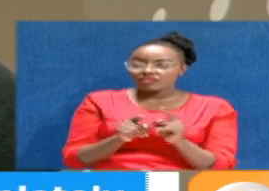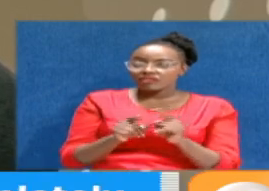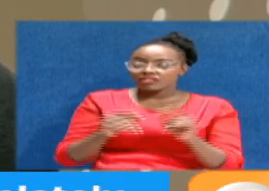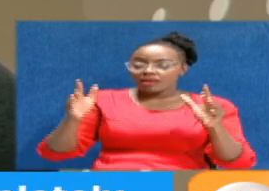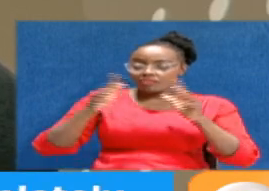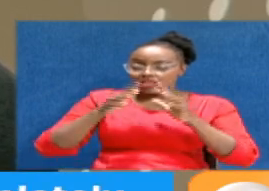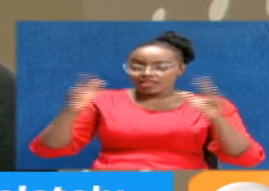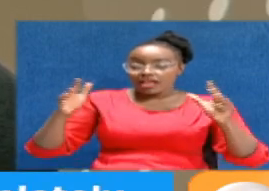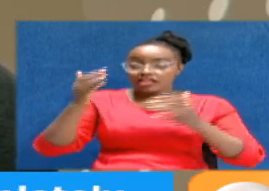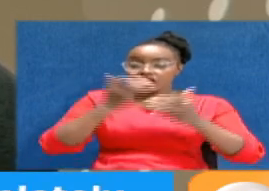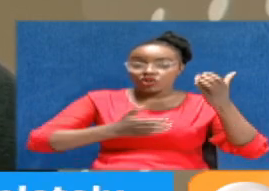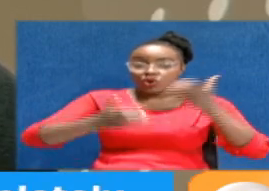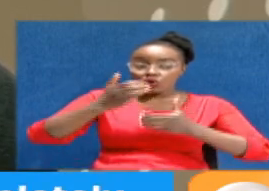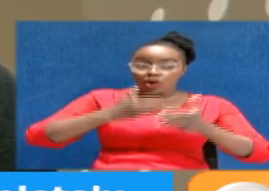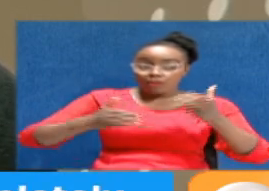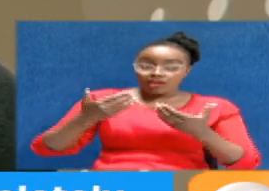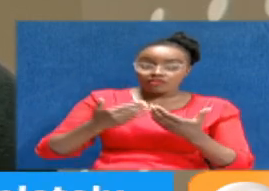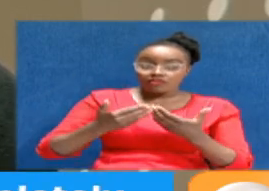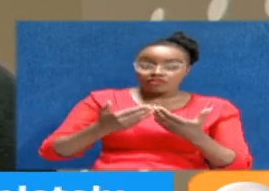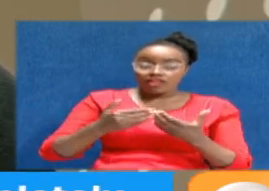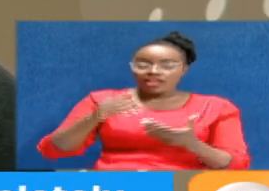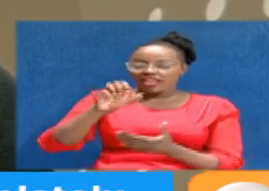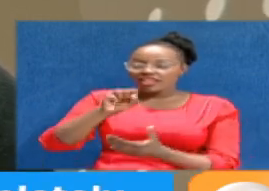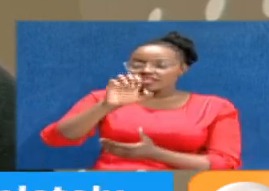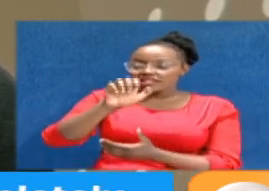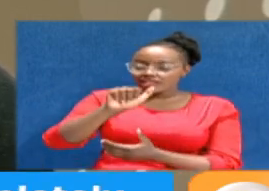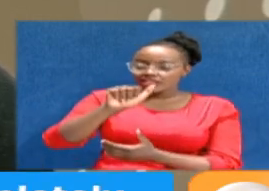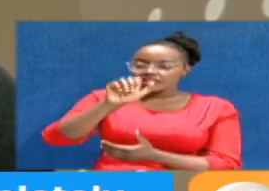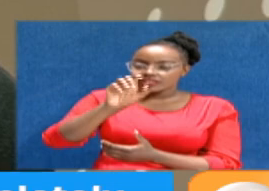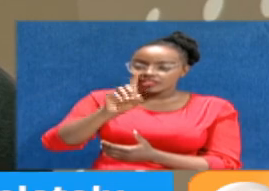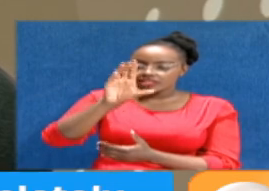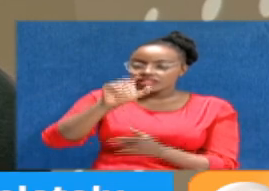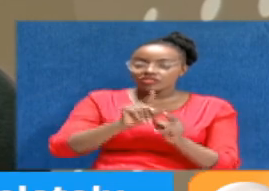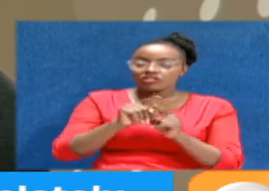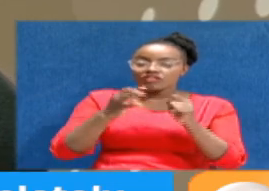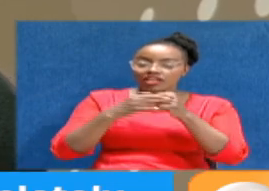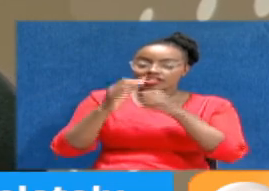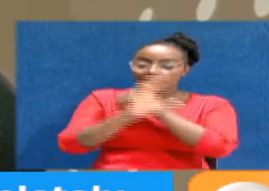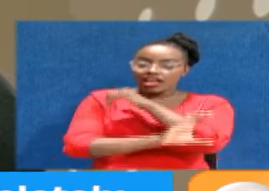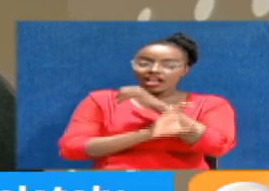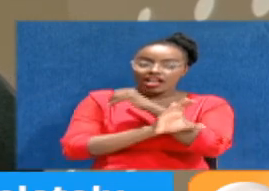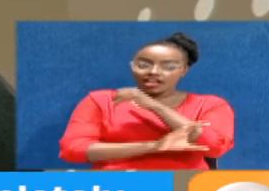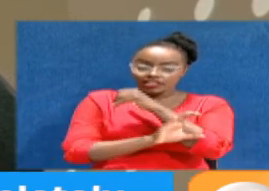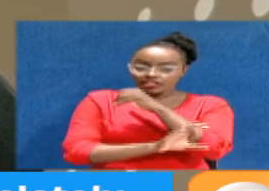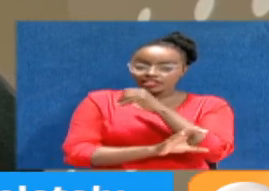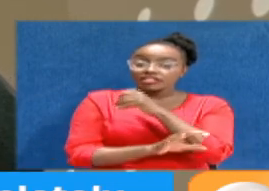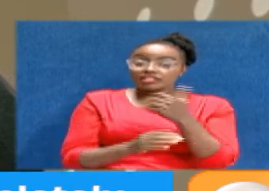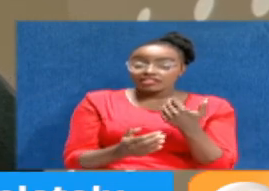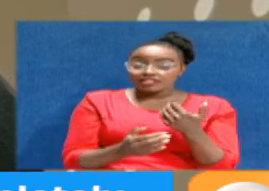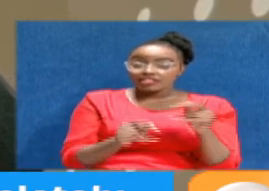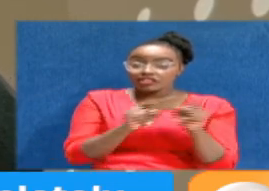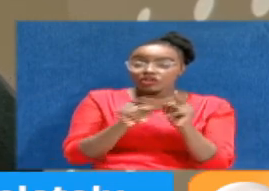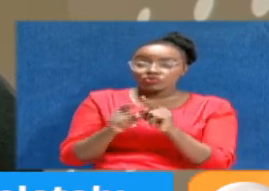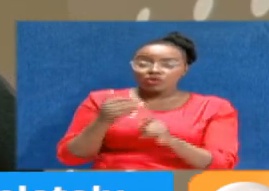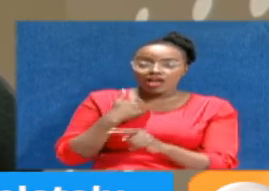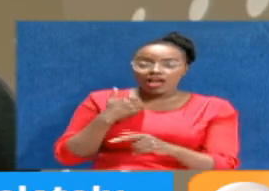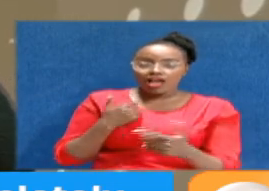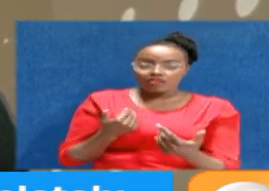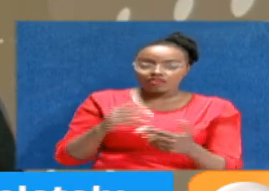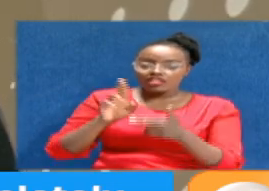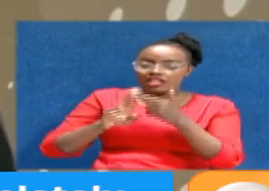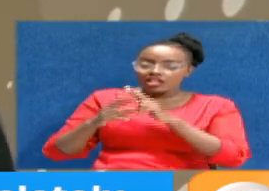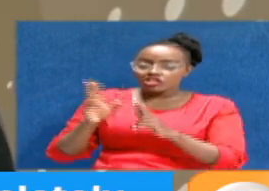bigger economic bloc, that is the SADC, which has 8 countries. And I think there's also been, you